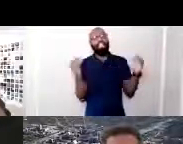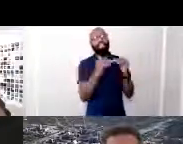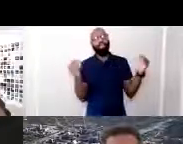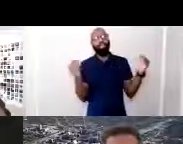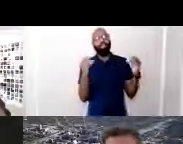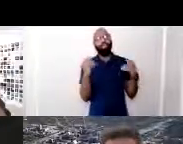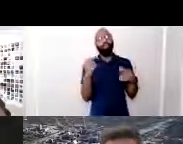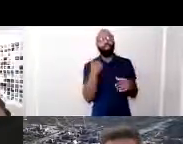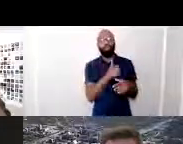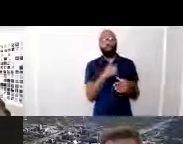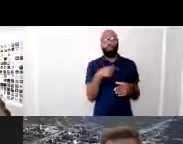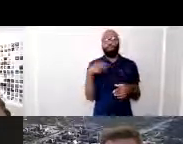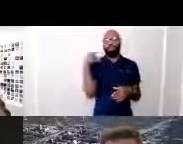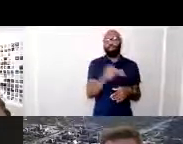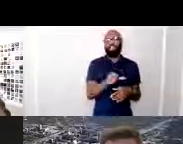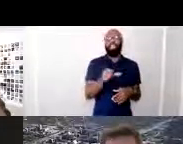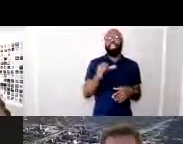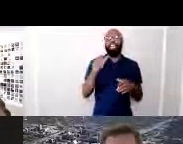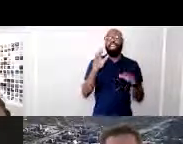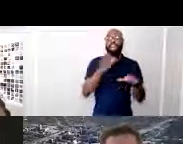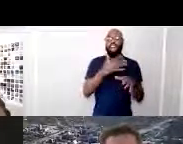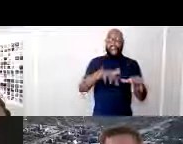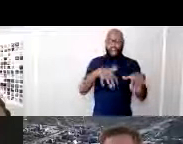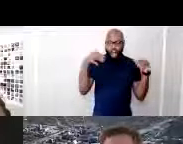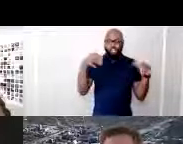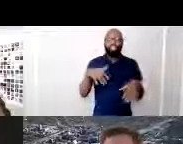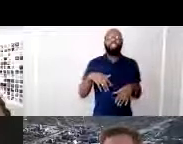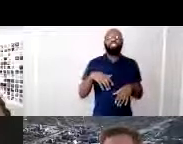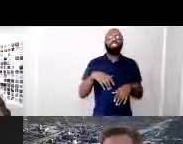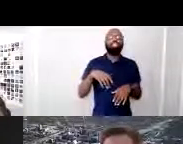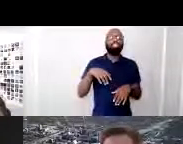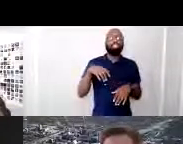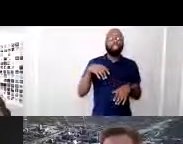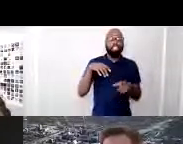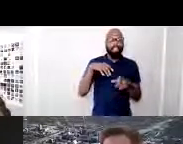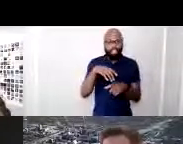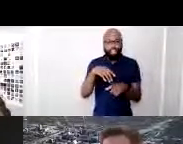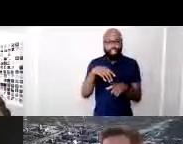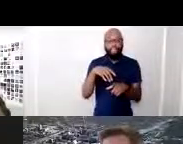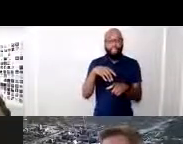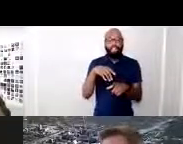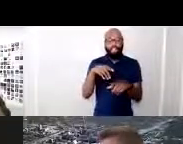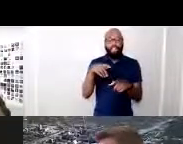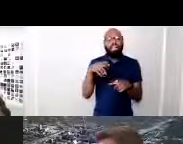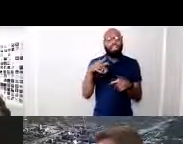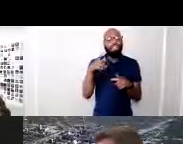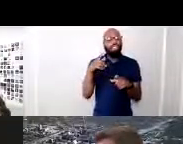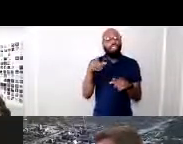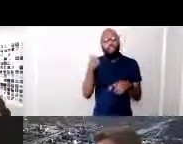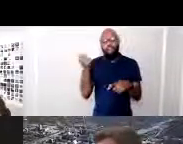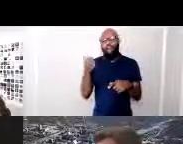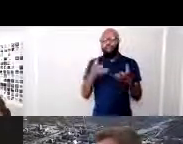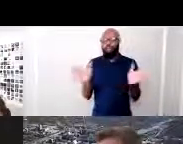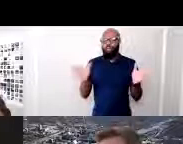for these concerts and festivals within SEFA. I mean, I think Kevin can speak to, there's been, other public art projects like we talked about